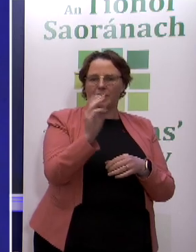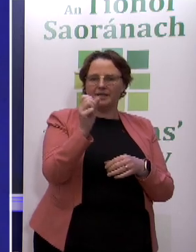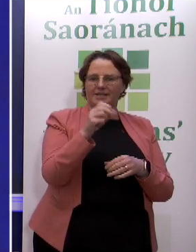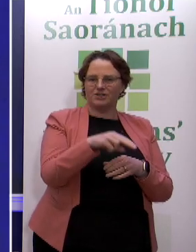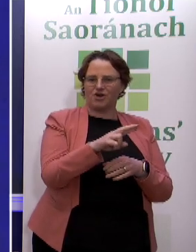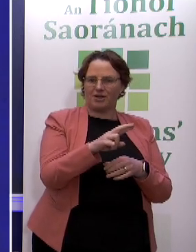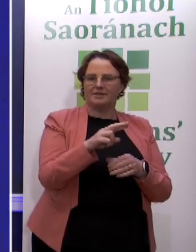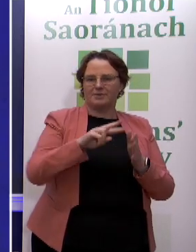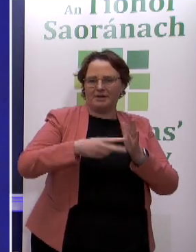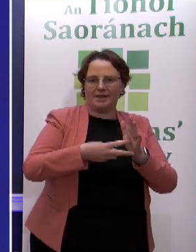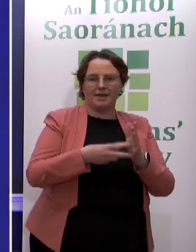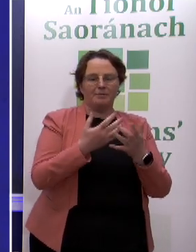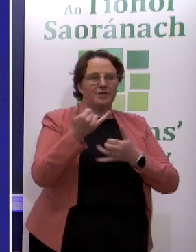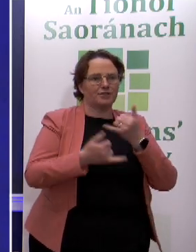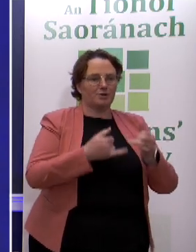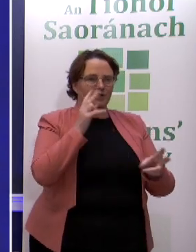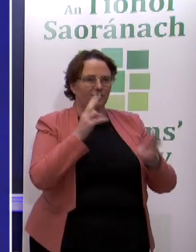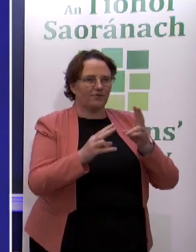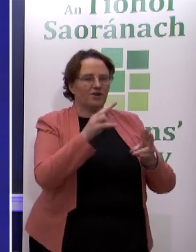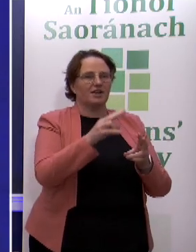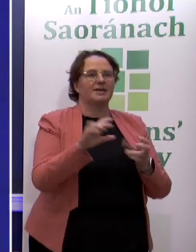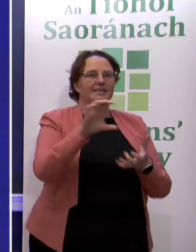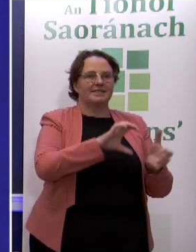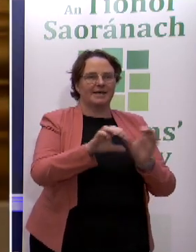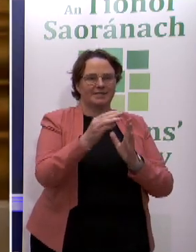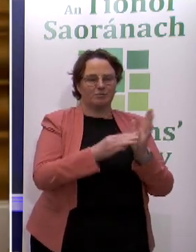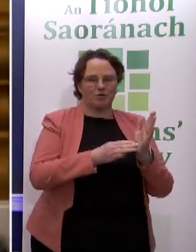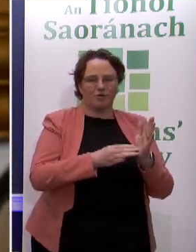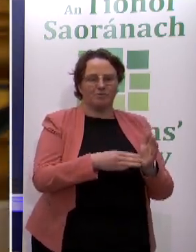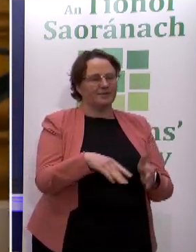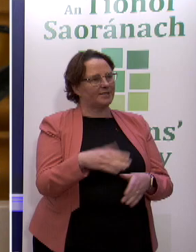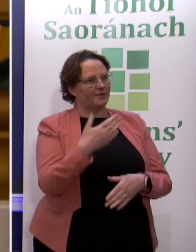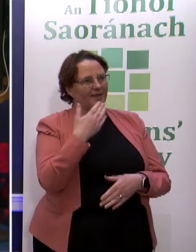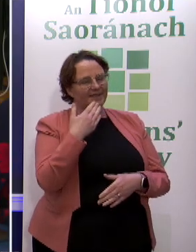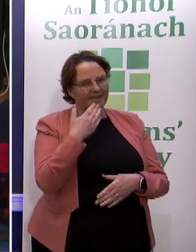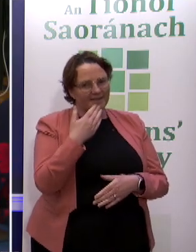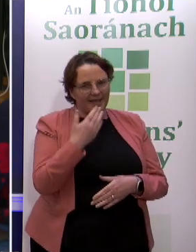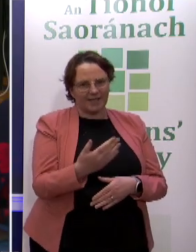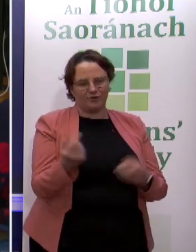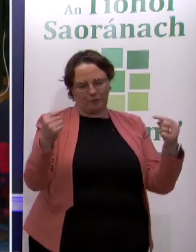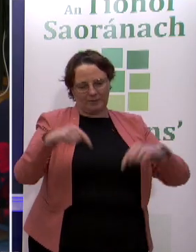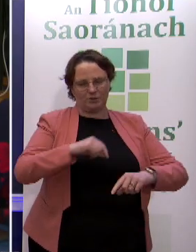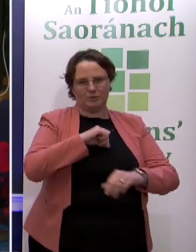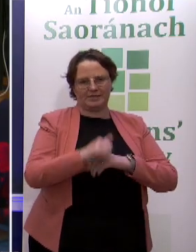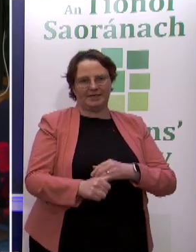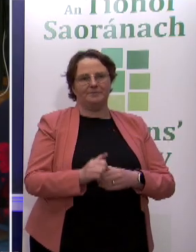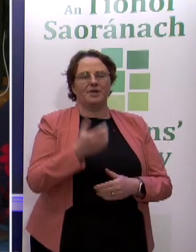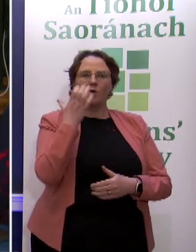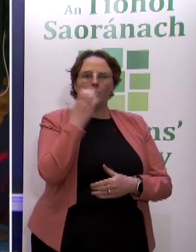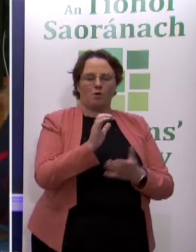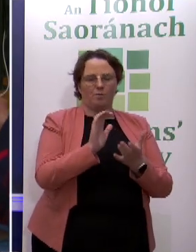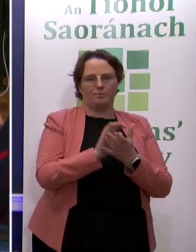interviewed her for the science programme on bees and pollinators. So Jane, thank you sincerely for being with us today, and let's give her a warm